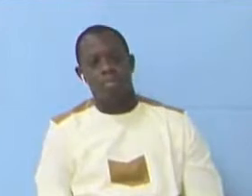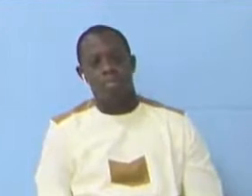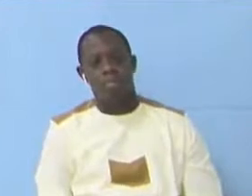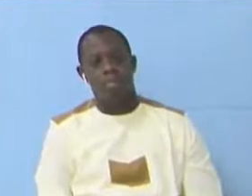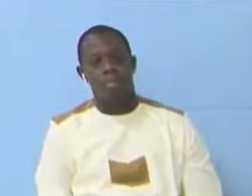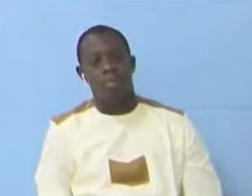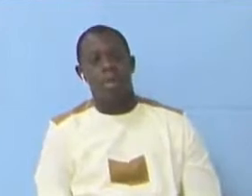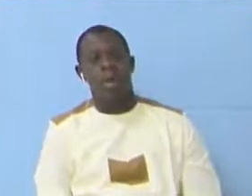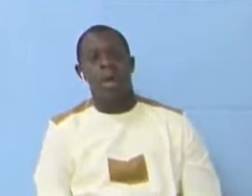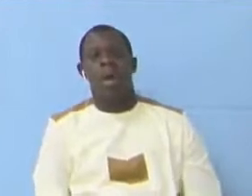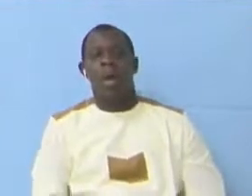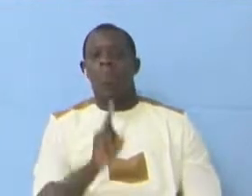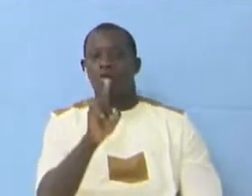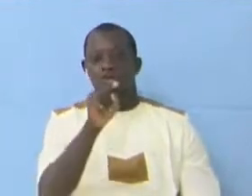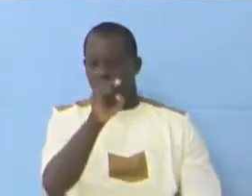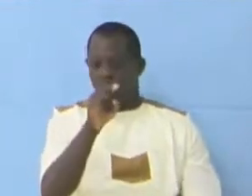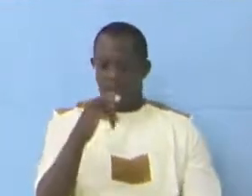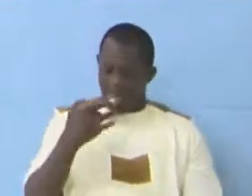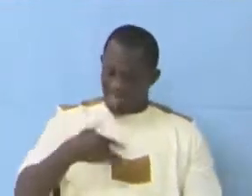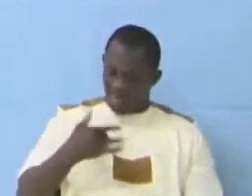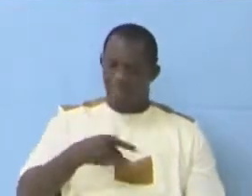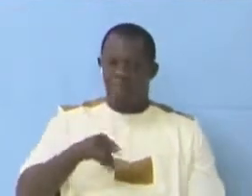you lived with it in silence,